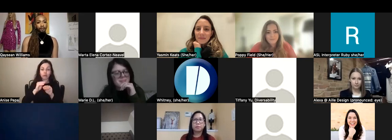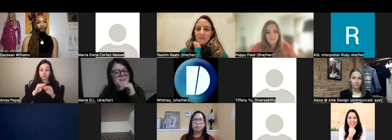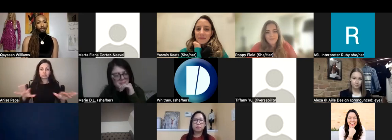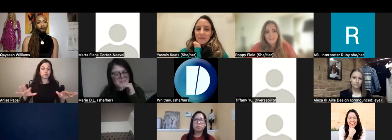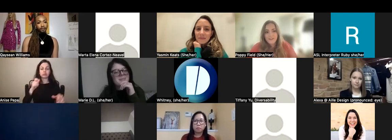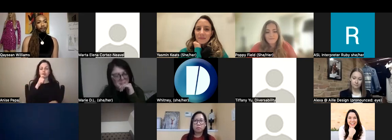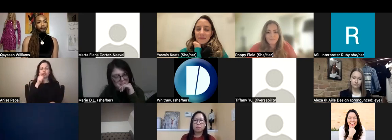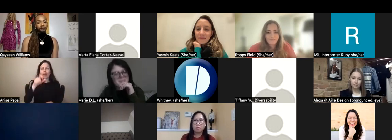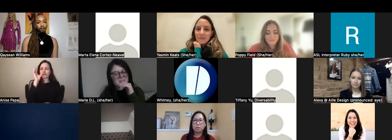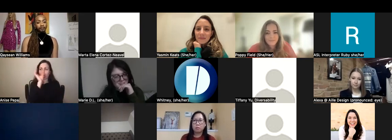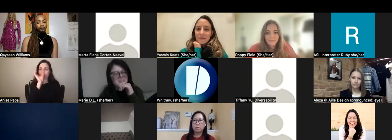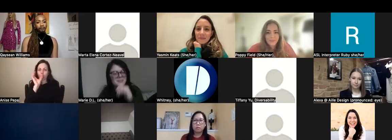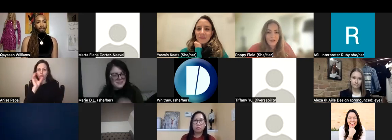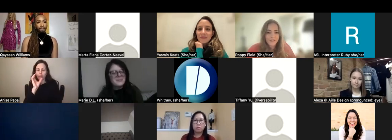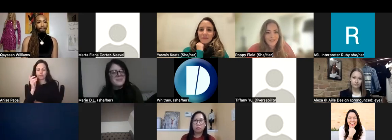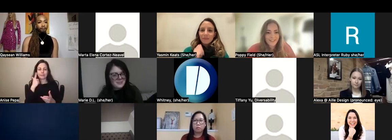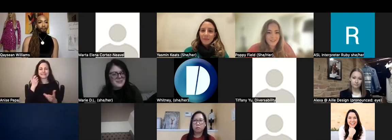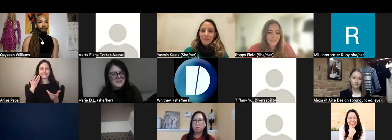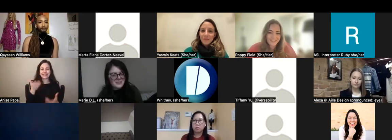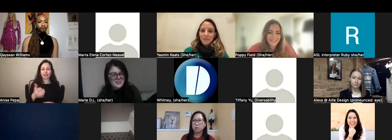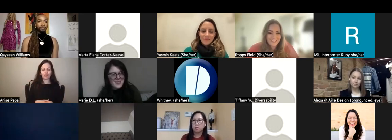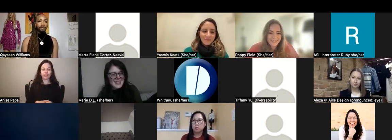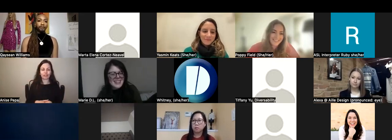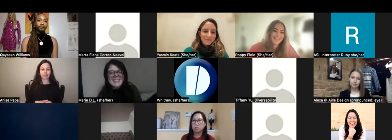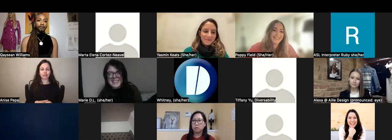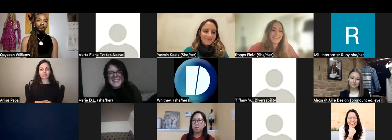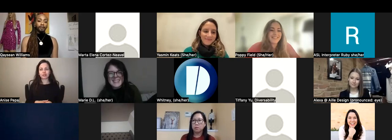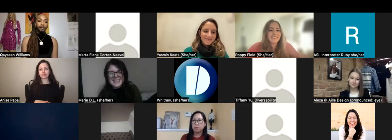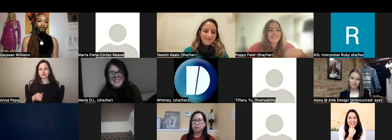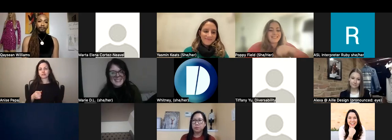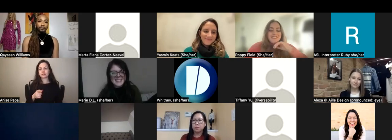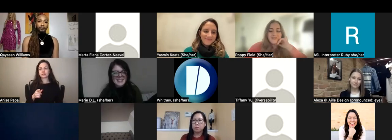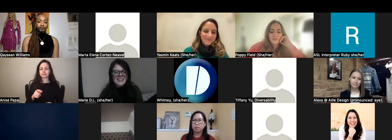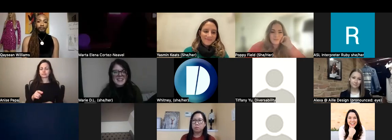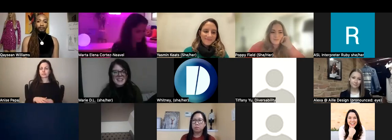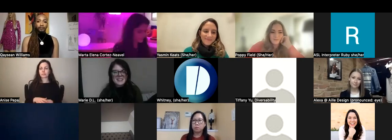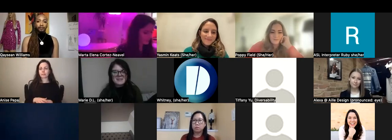labor. So I'll pass over to like Yasmin.